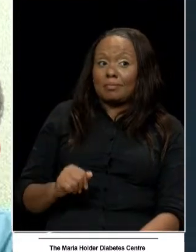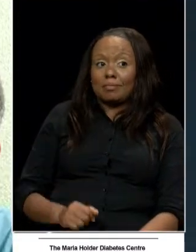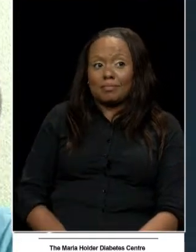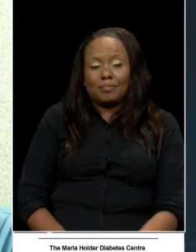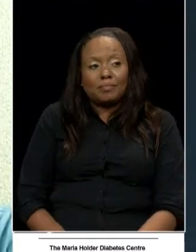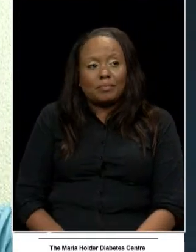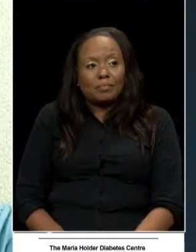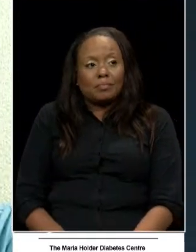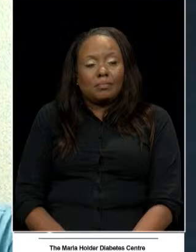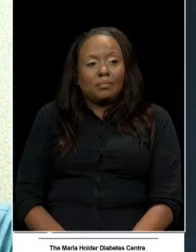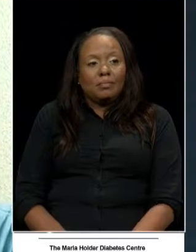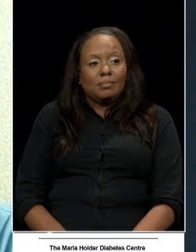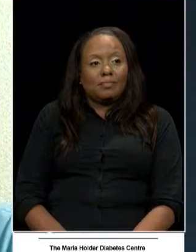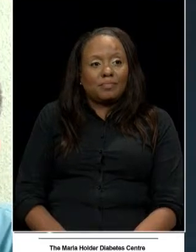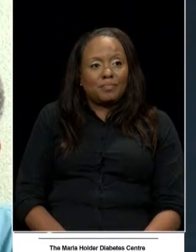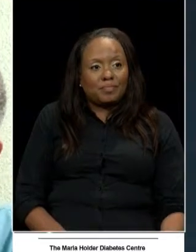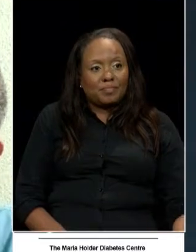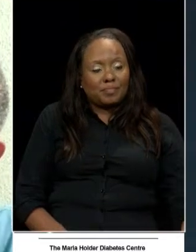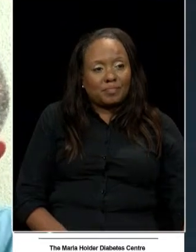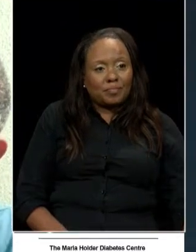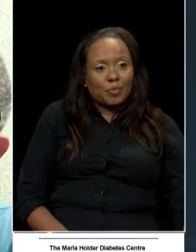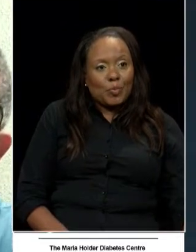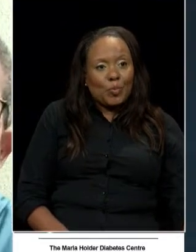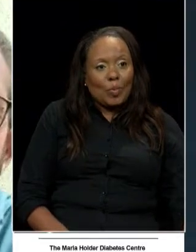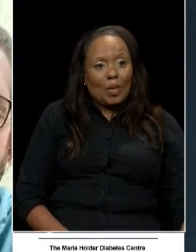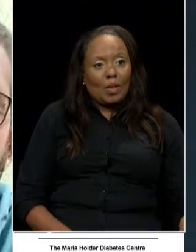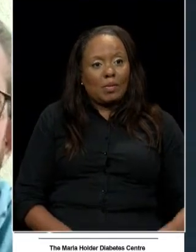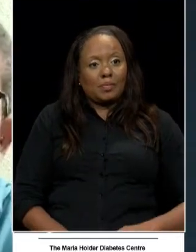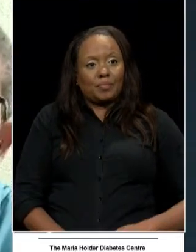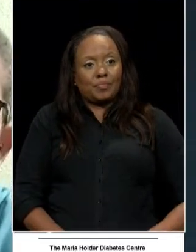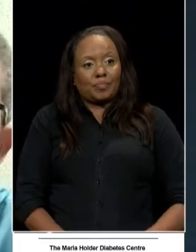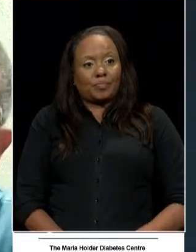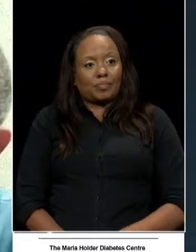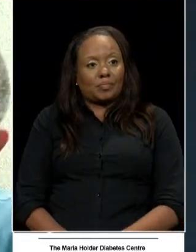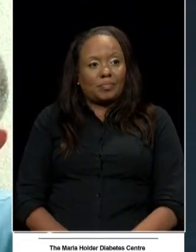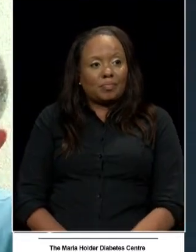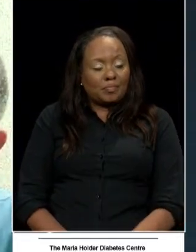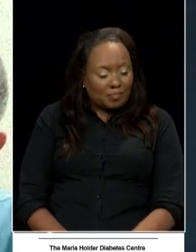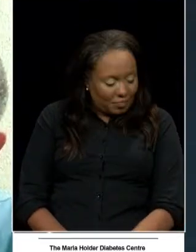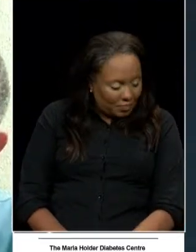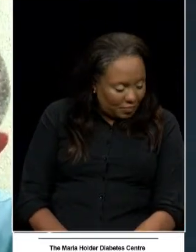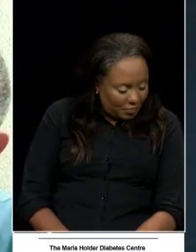Yeah, well, so there is one of our favorite aphorisms: